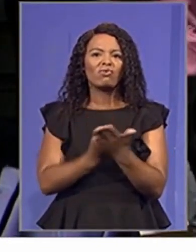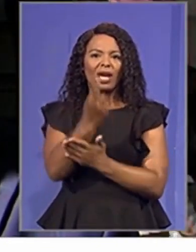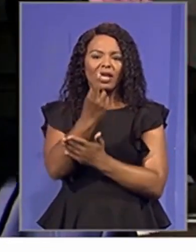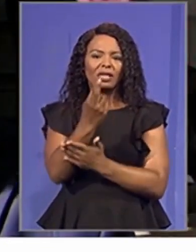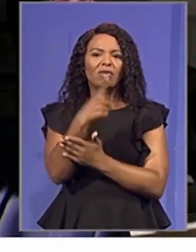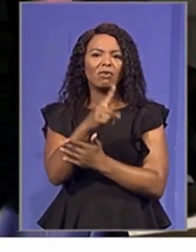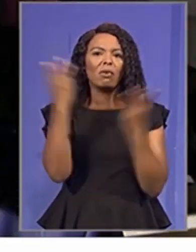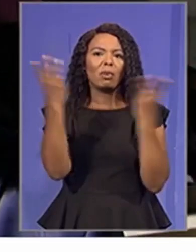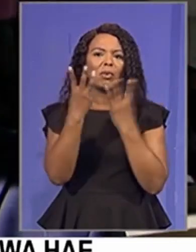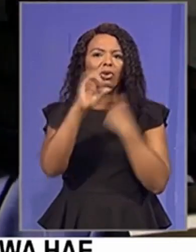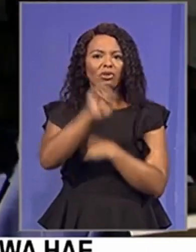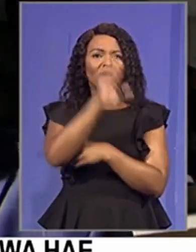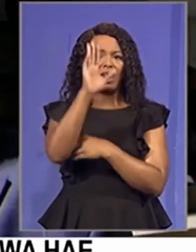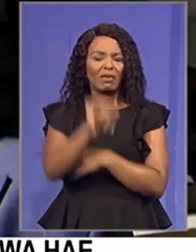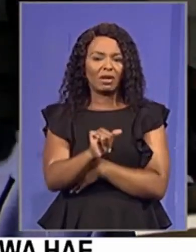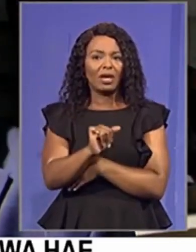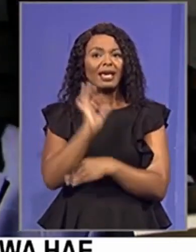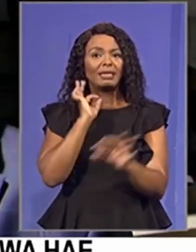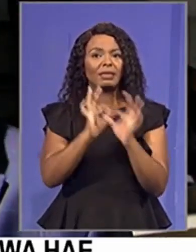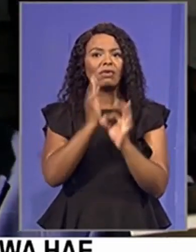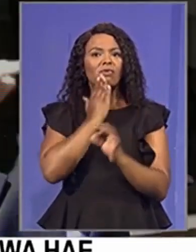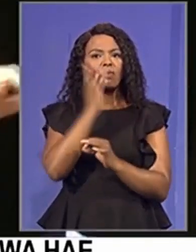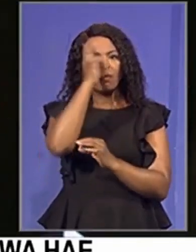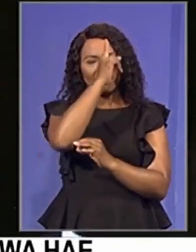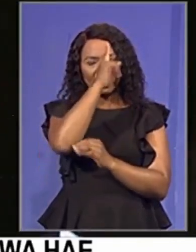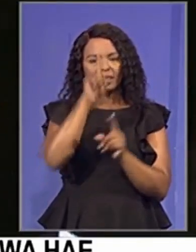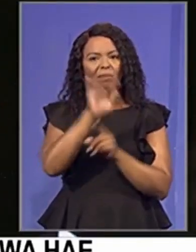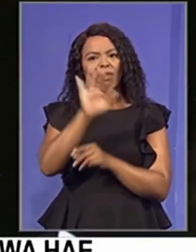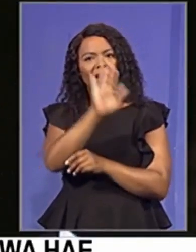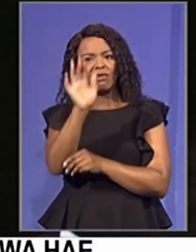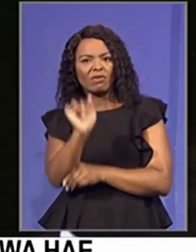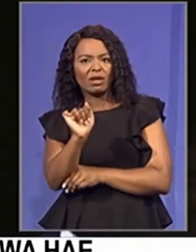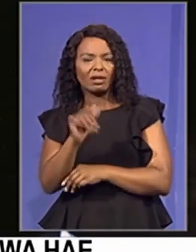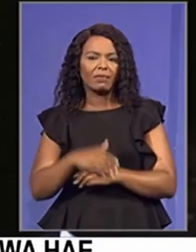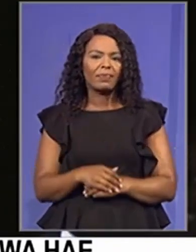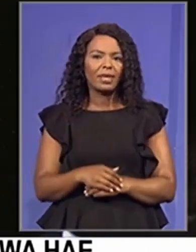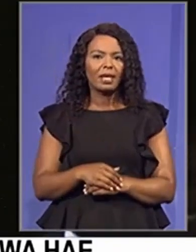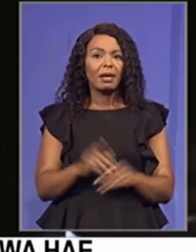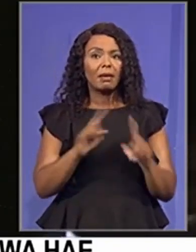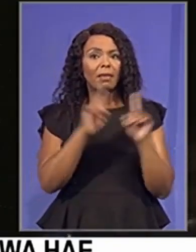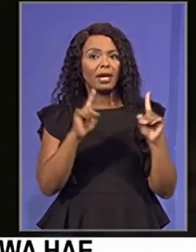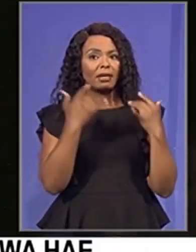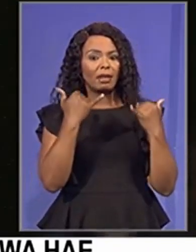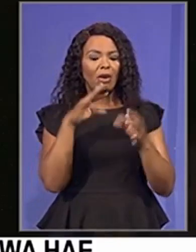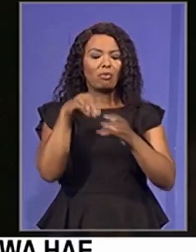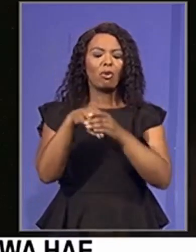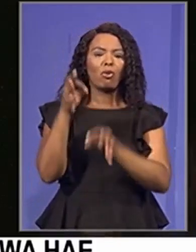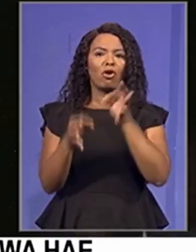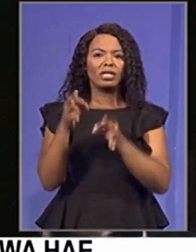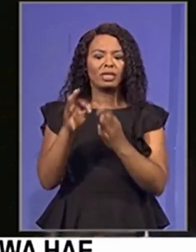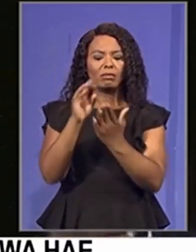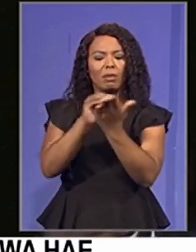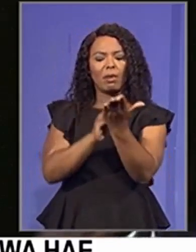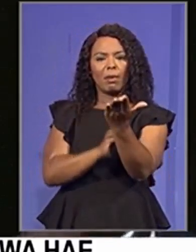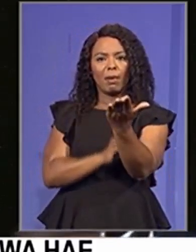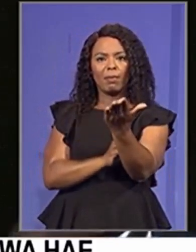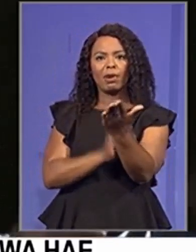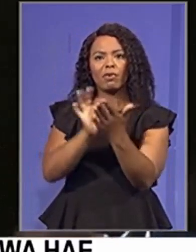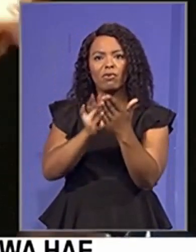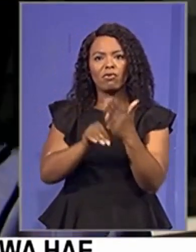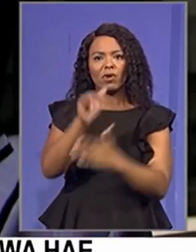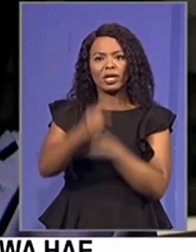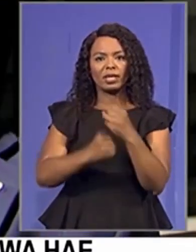South Africans, specifically Black and African. Empa mokgatlo ona ha e so be mokga wa dipolotiki mme o ka se kenele dikgetho